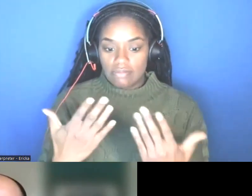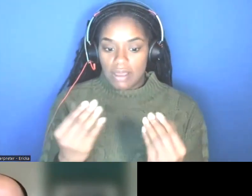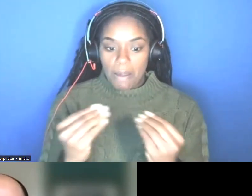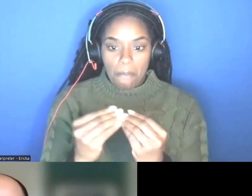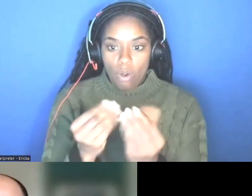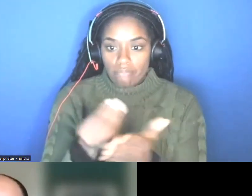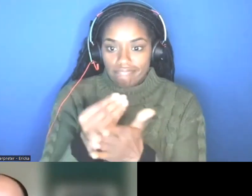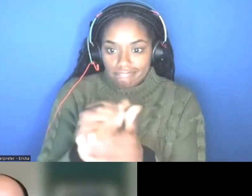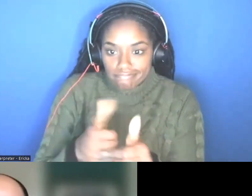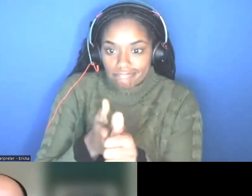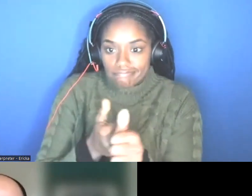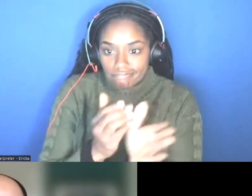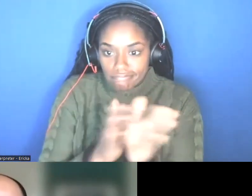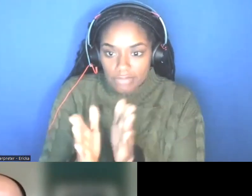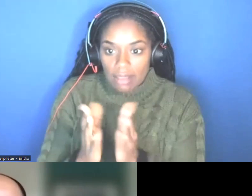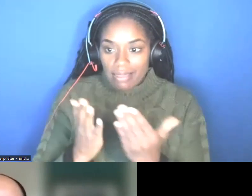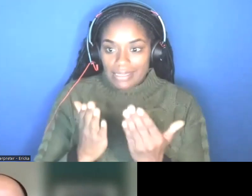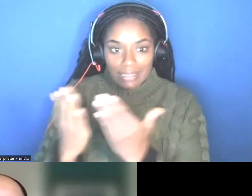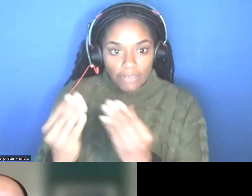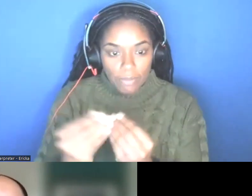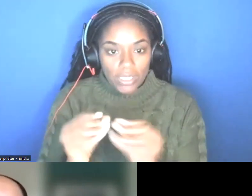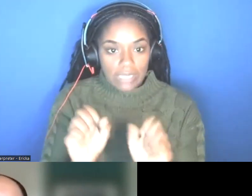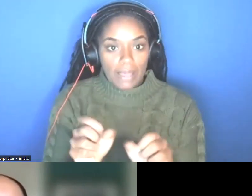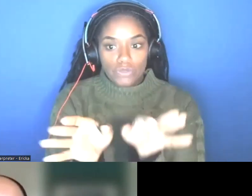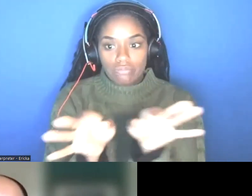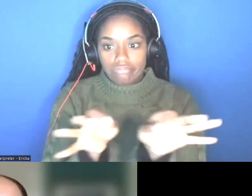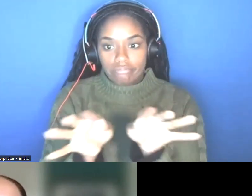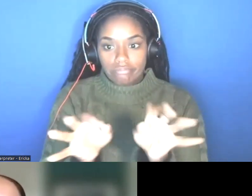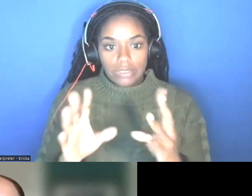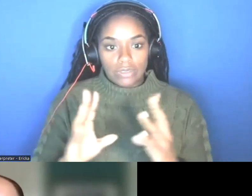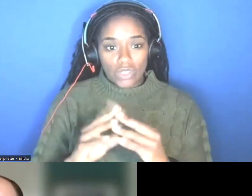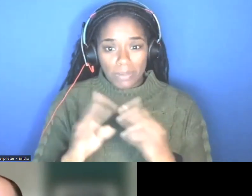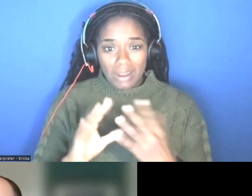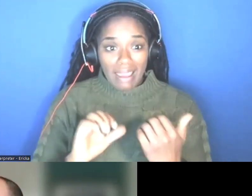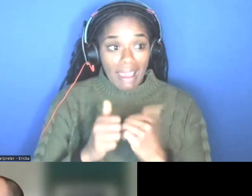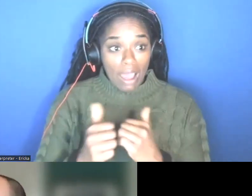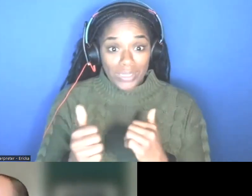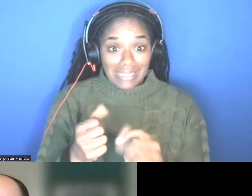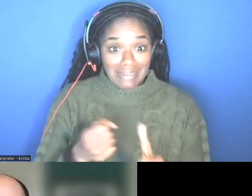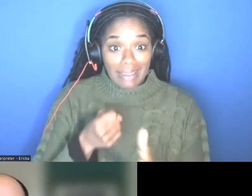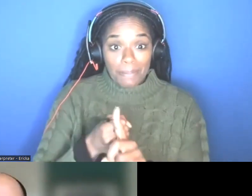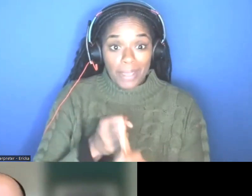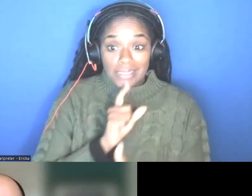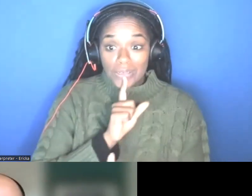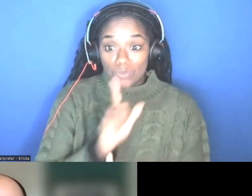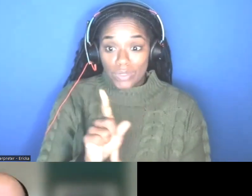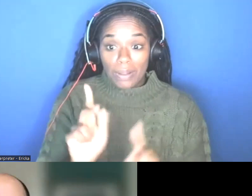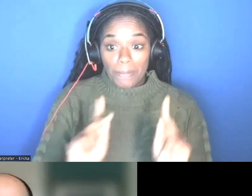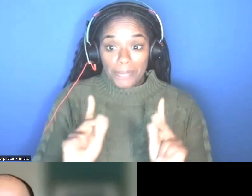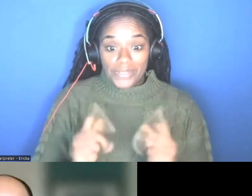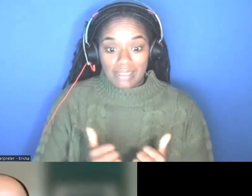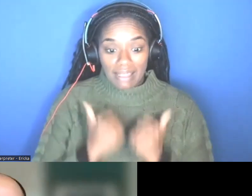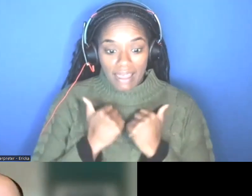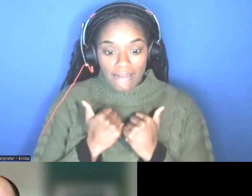plan. Let's deliver more. Let's be able to explain to the community how this is impacting real people's lives. We realize that needs